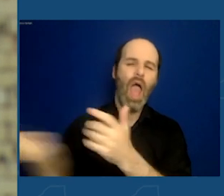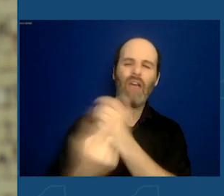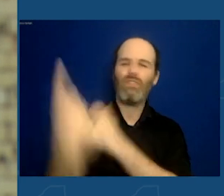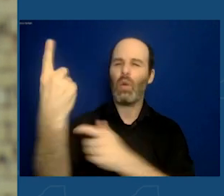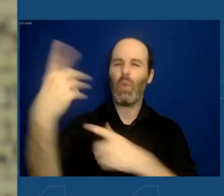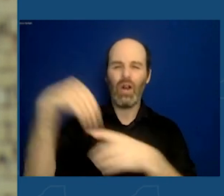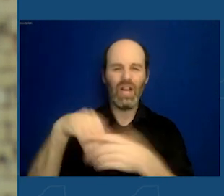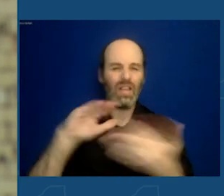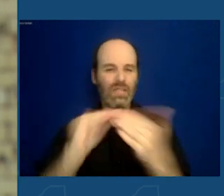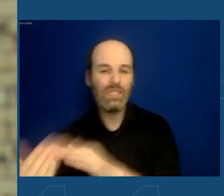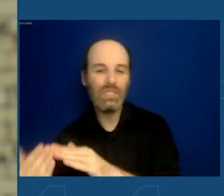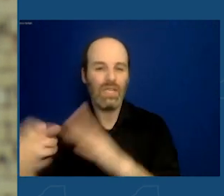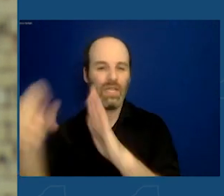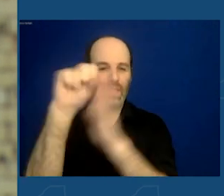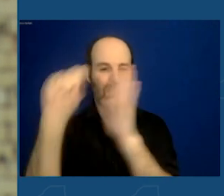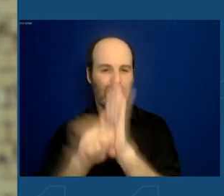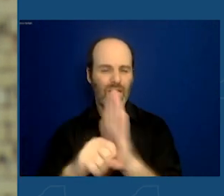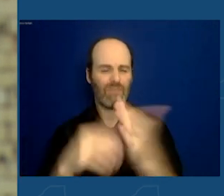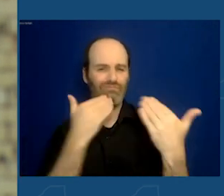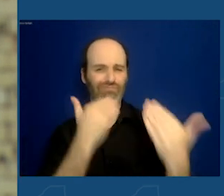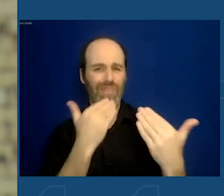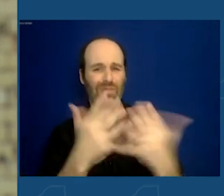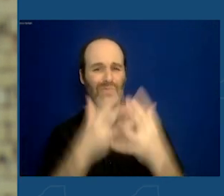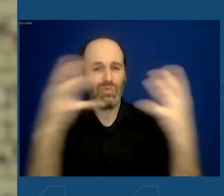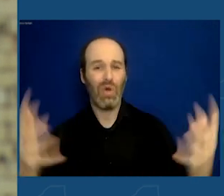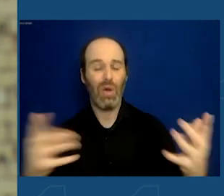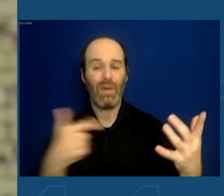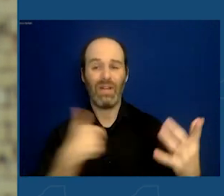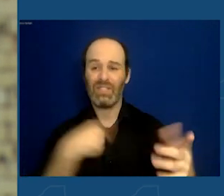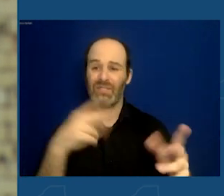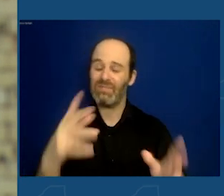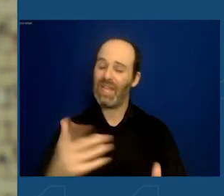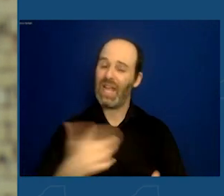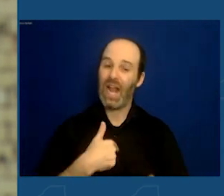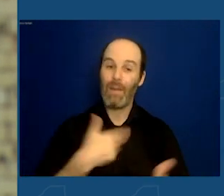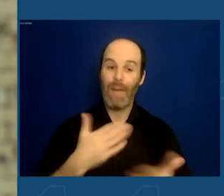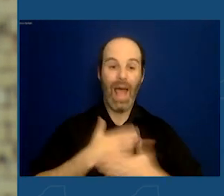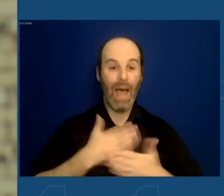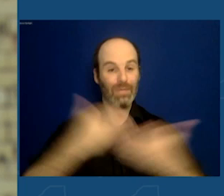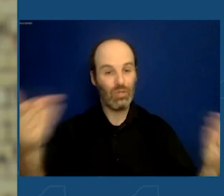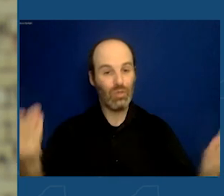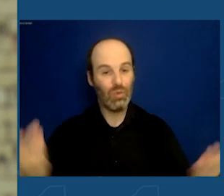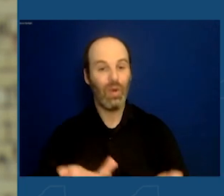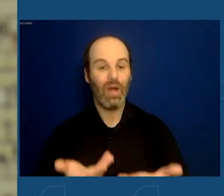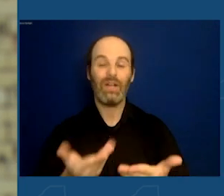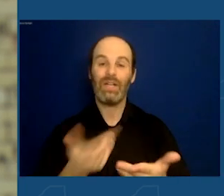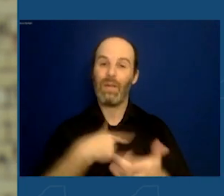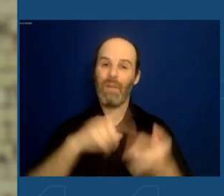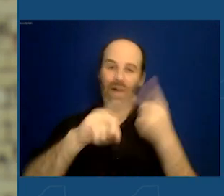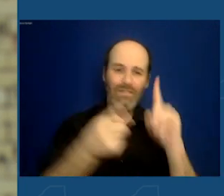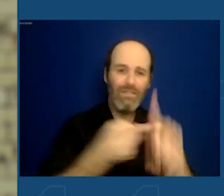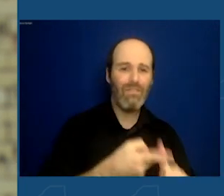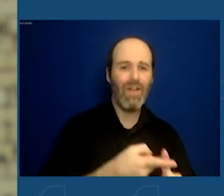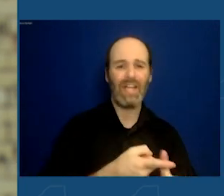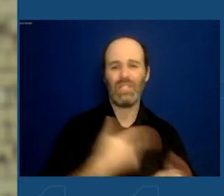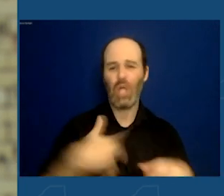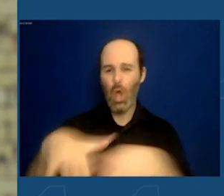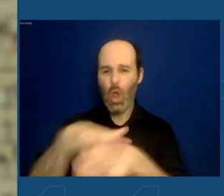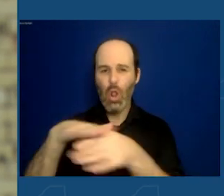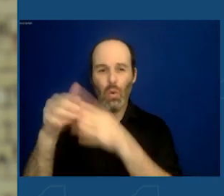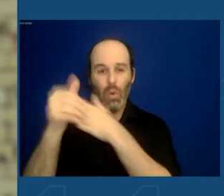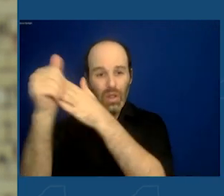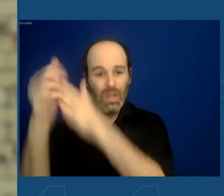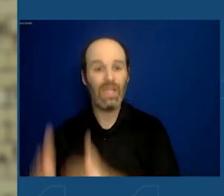very much. And it is now my great honor to introduce a friend, an extraordinary local leader,